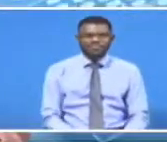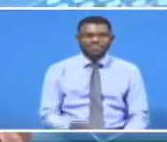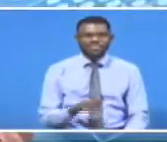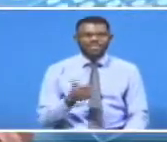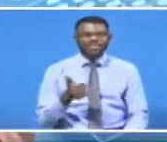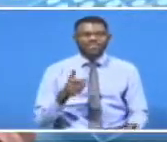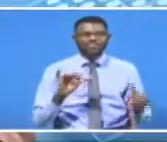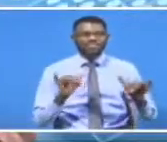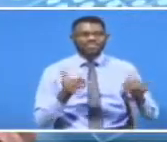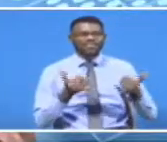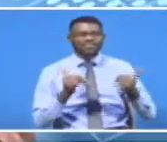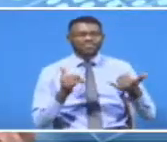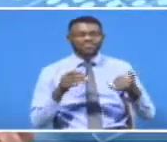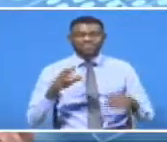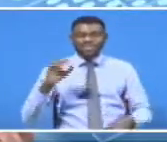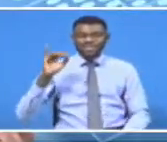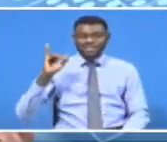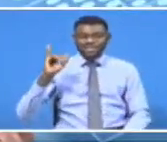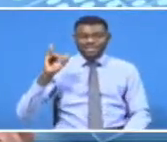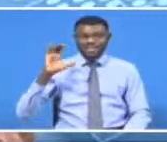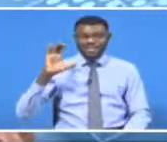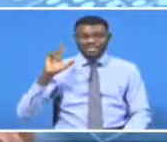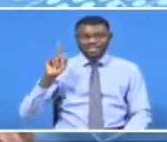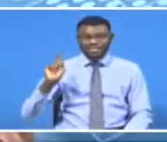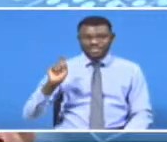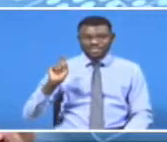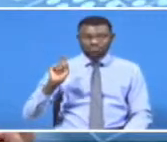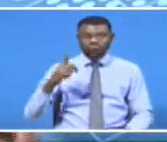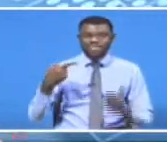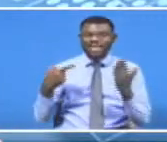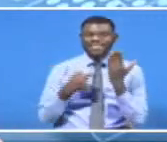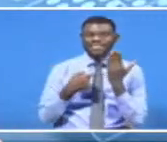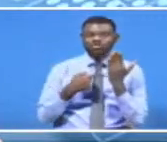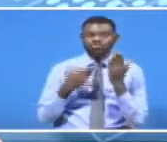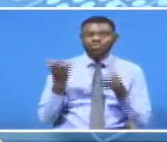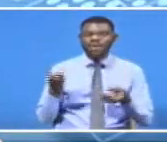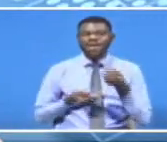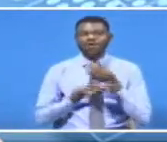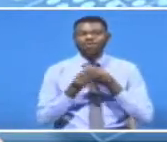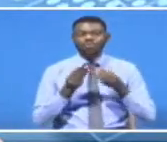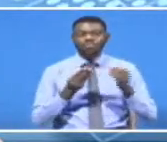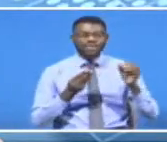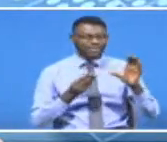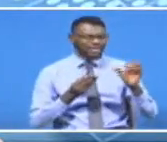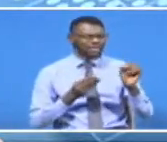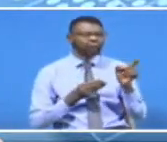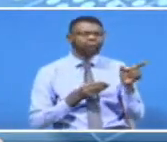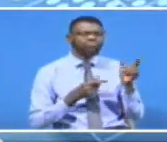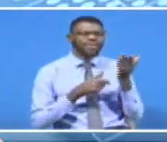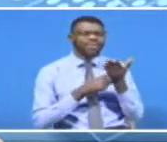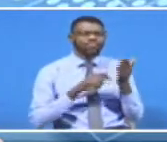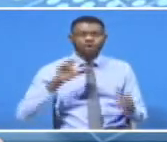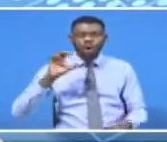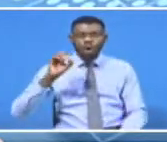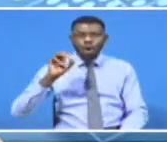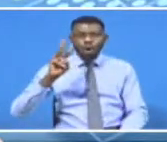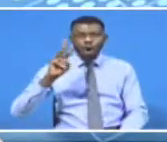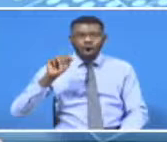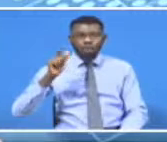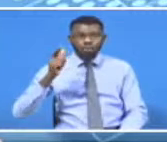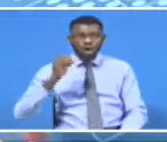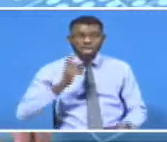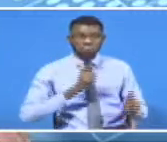In other news, information and communication technology and digital economy CS Eliud Owalo has rewarded Gor Mahia